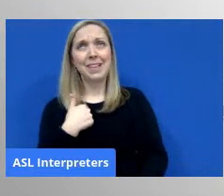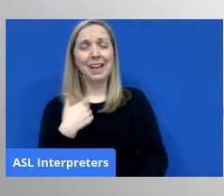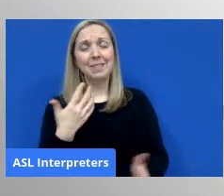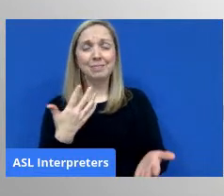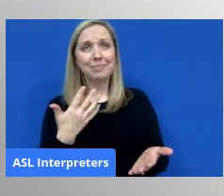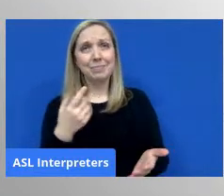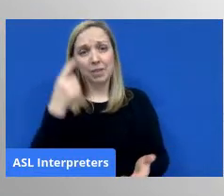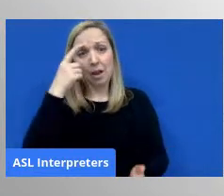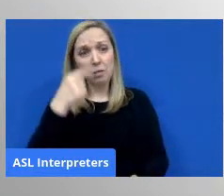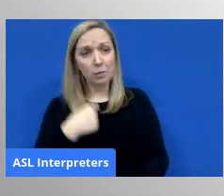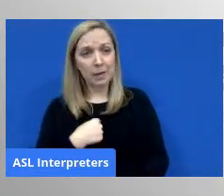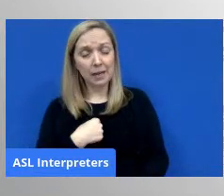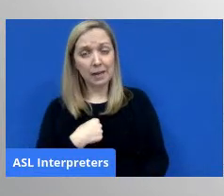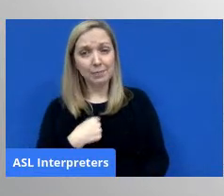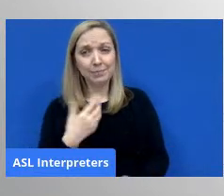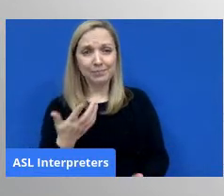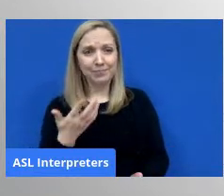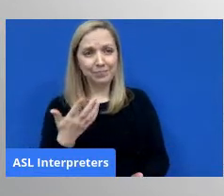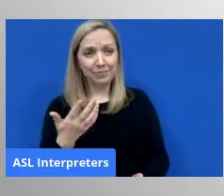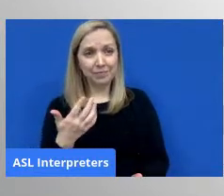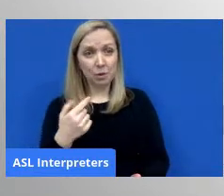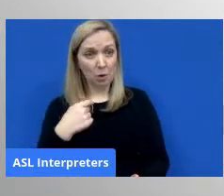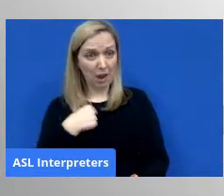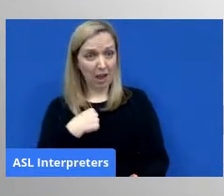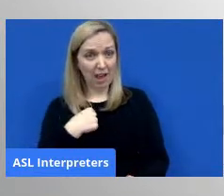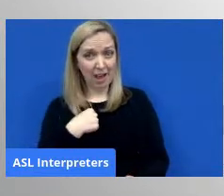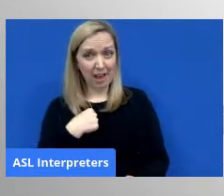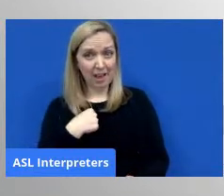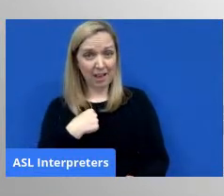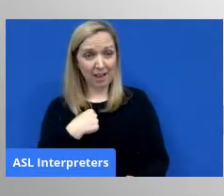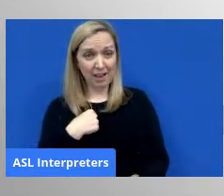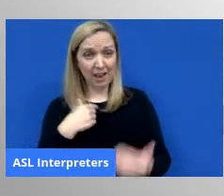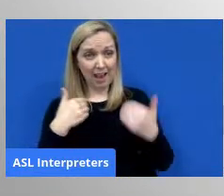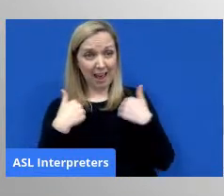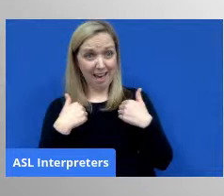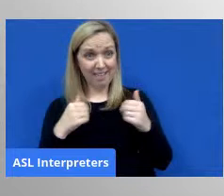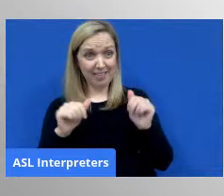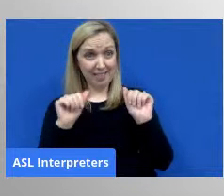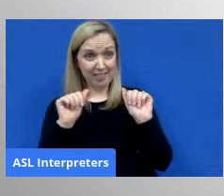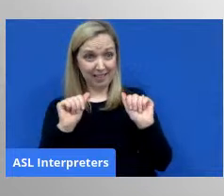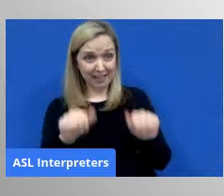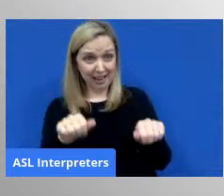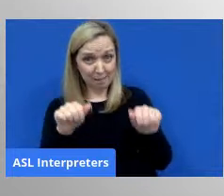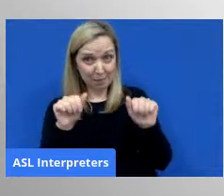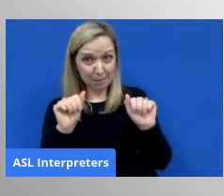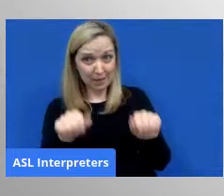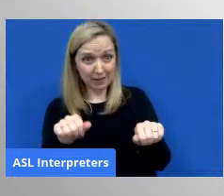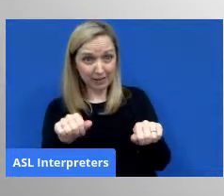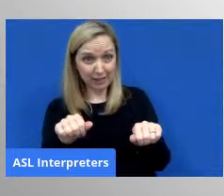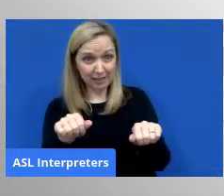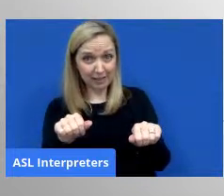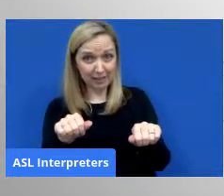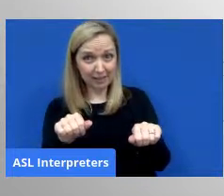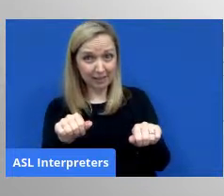to me, do I have the capability of